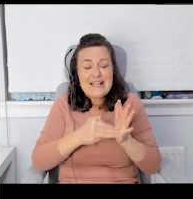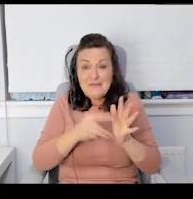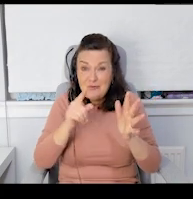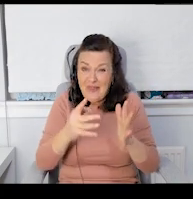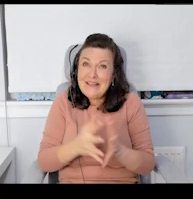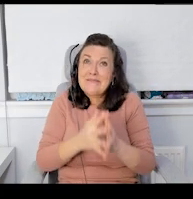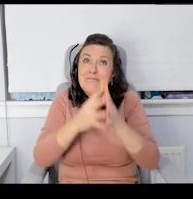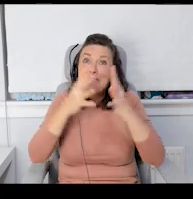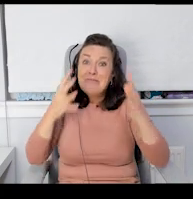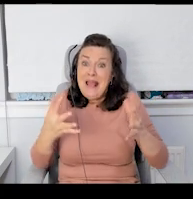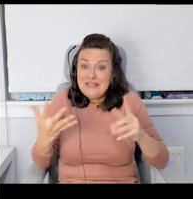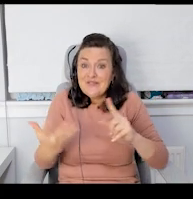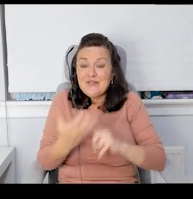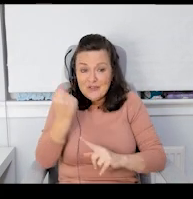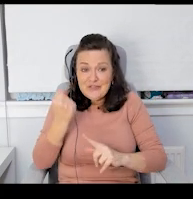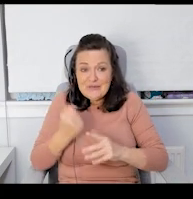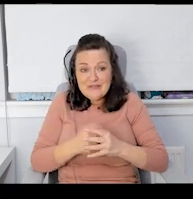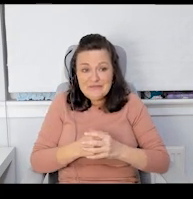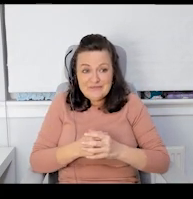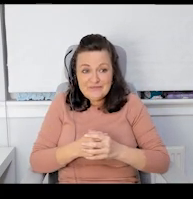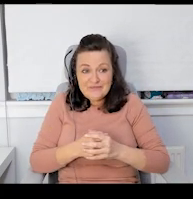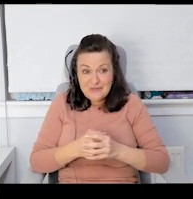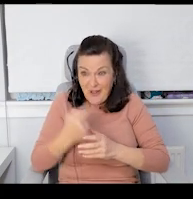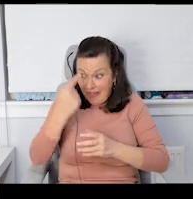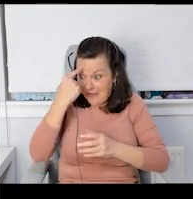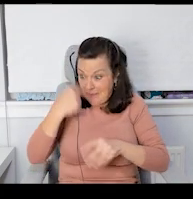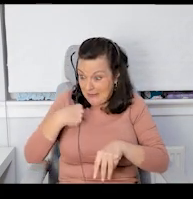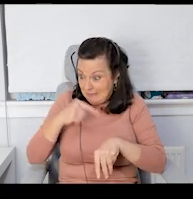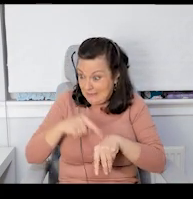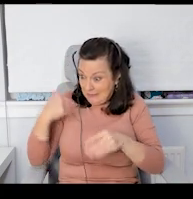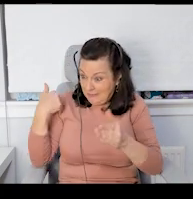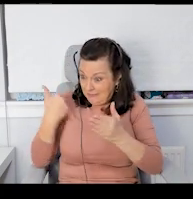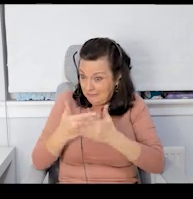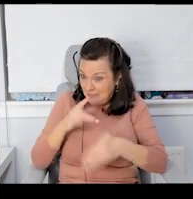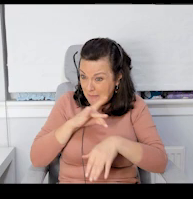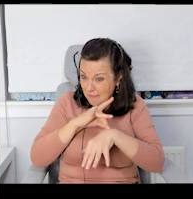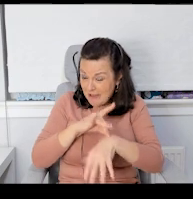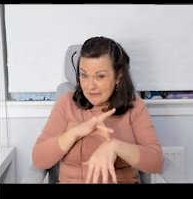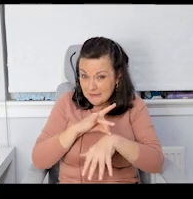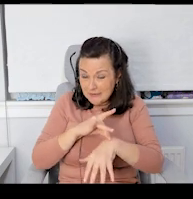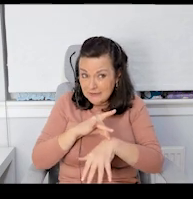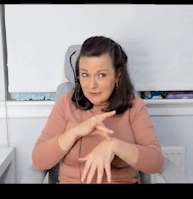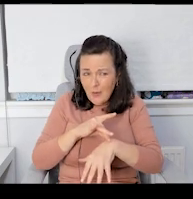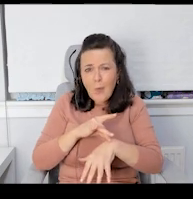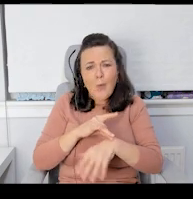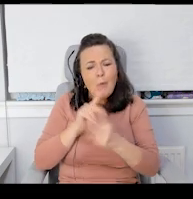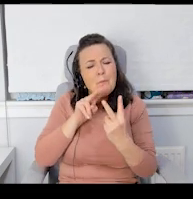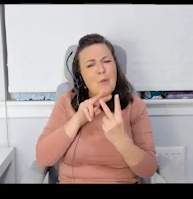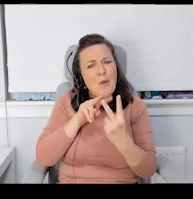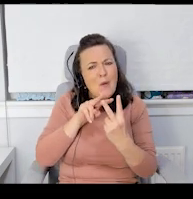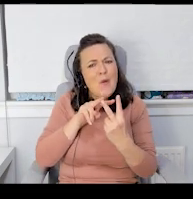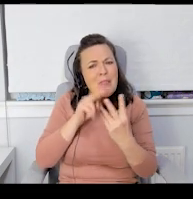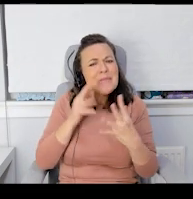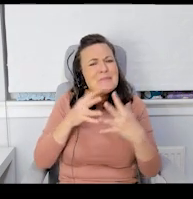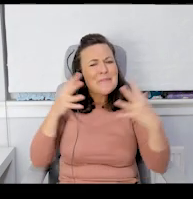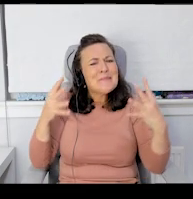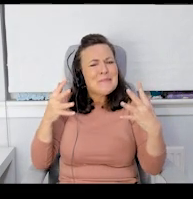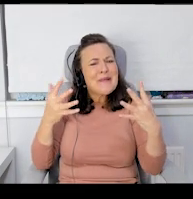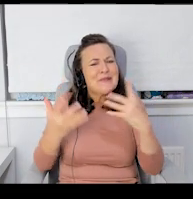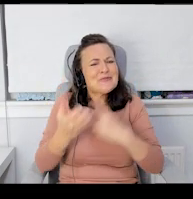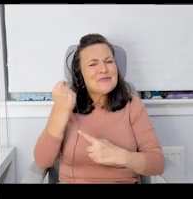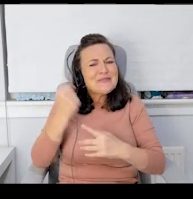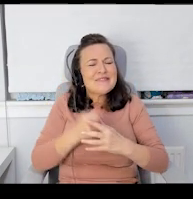is a massive achievement as well. So I think throughout my whole time being an apprentice, I think those ones are probably the biggest